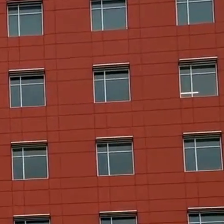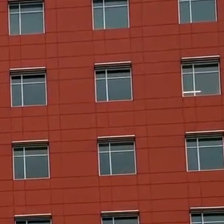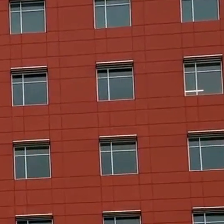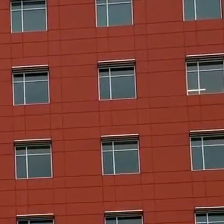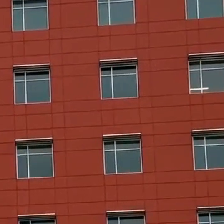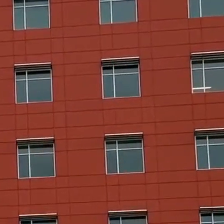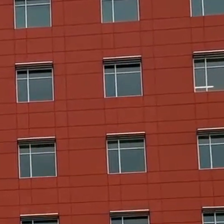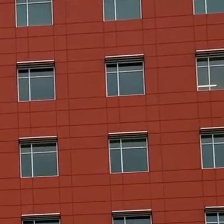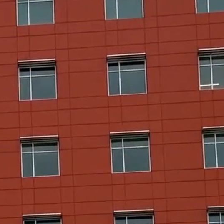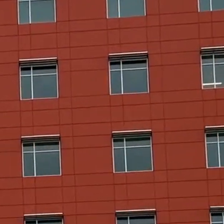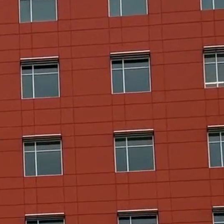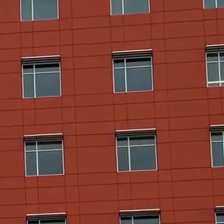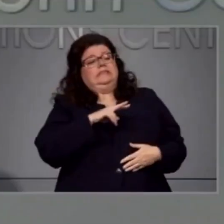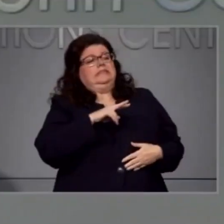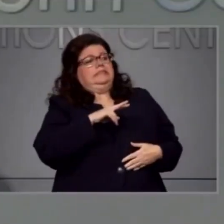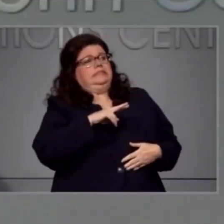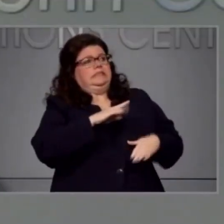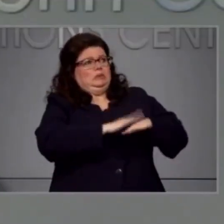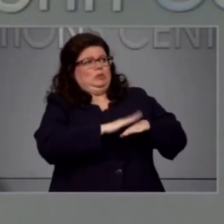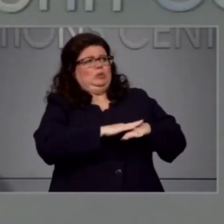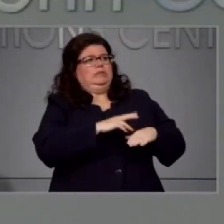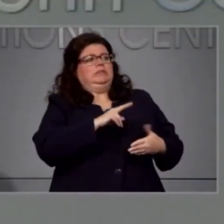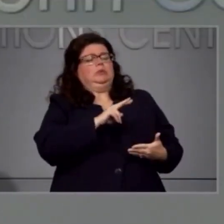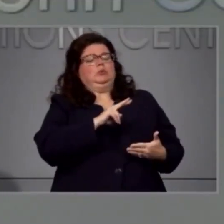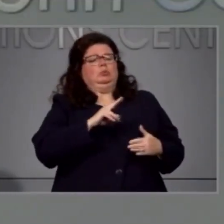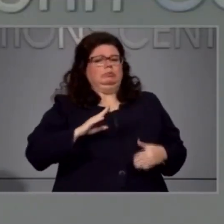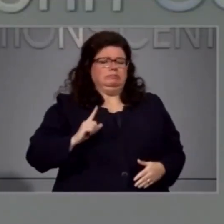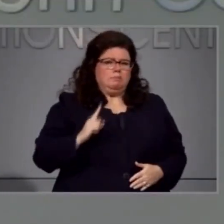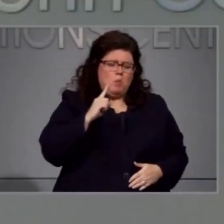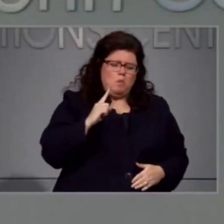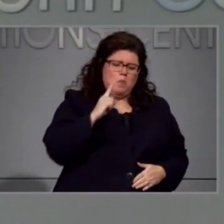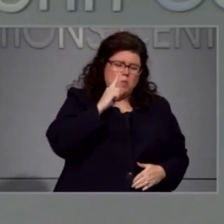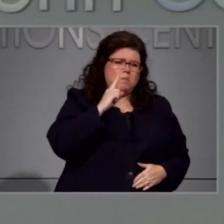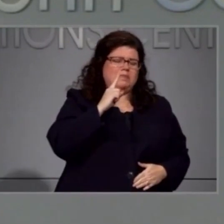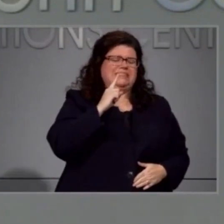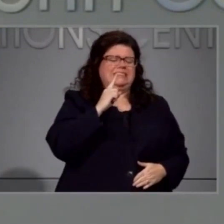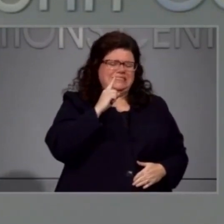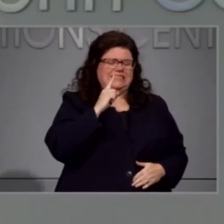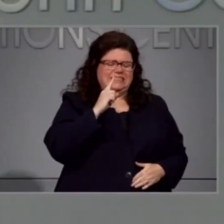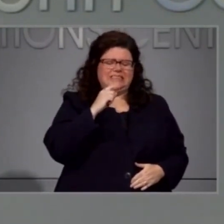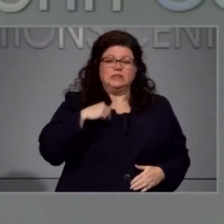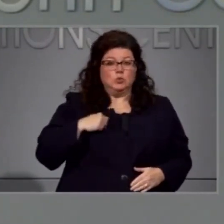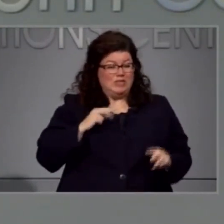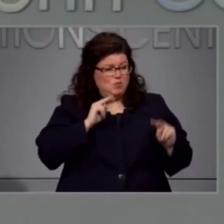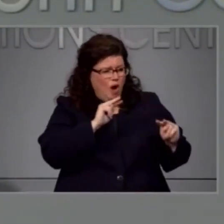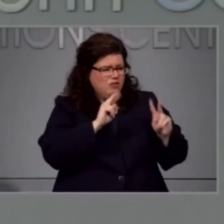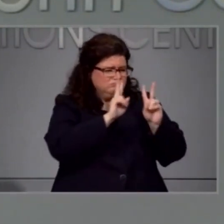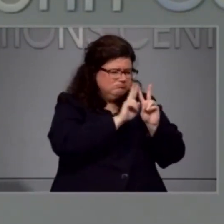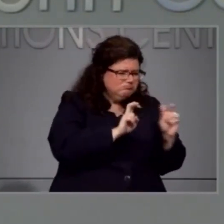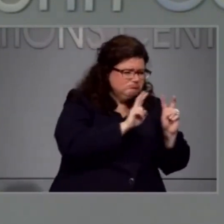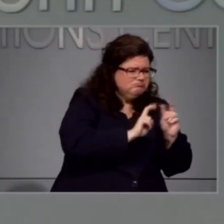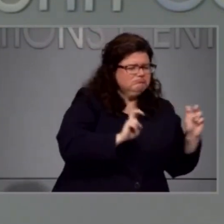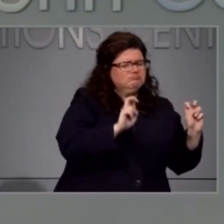Carolina since the start of the pandemic. I'm concerned. As we've watched and studied and dissected these numbers in